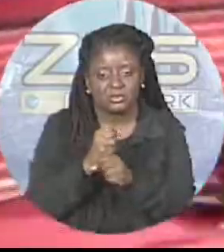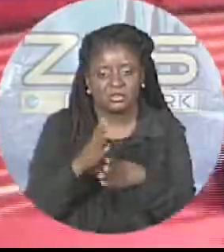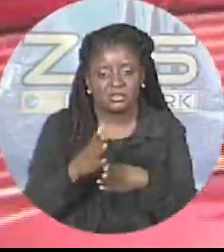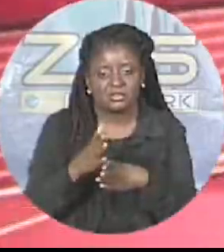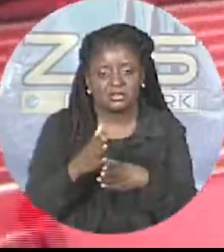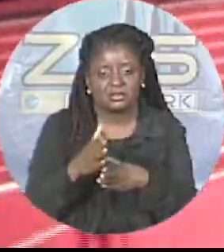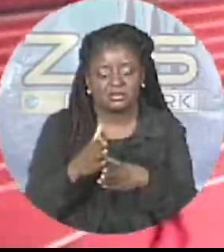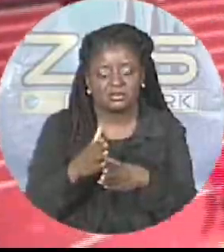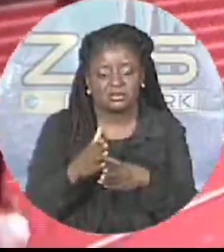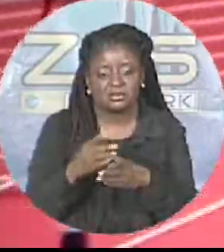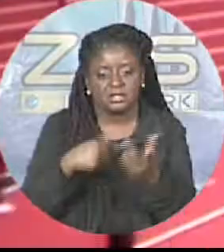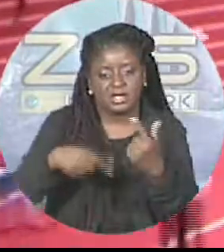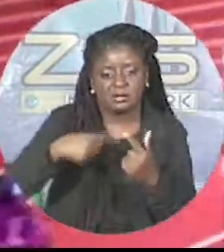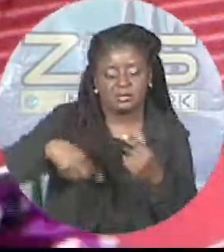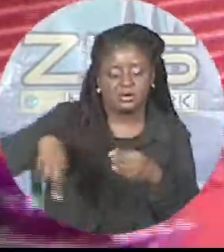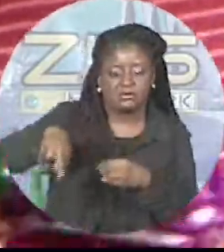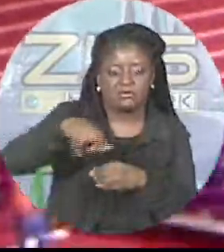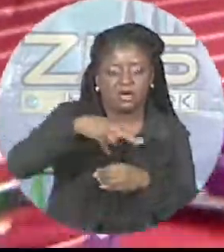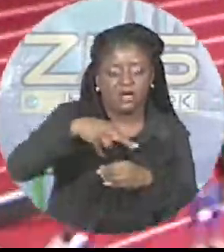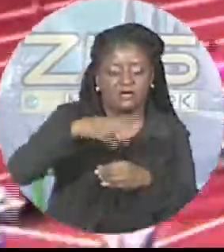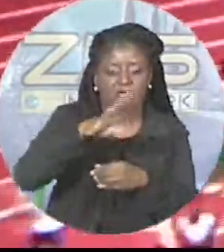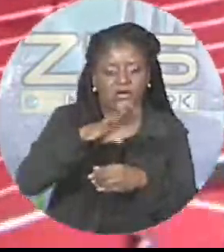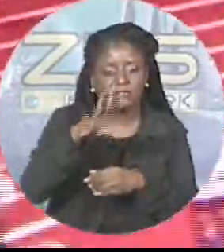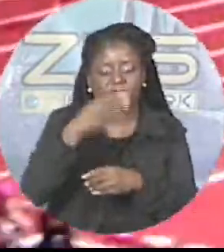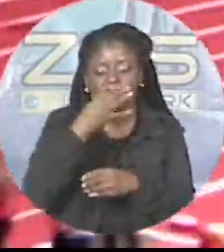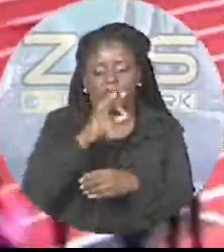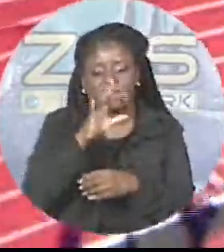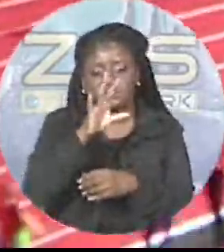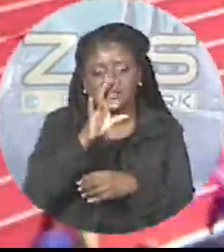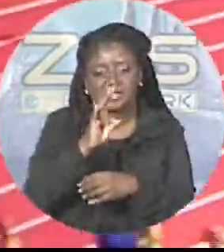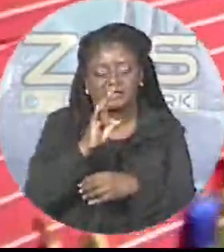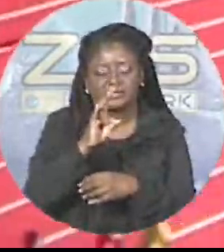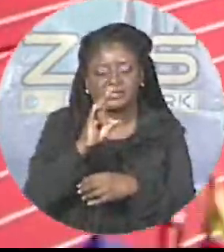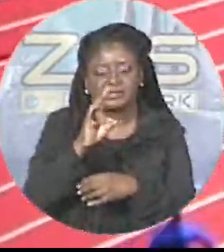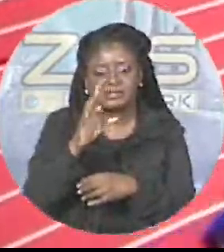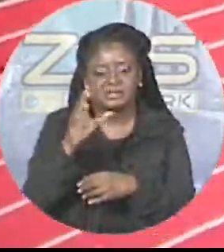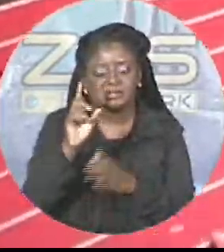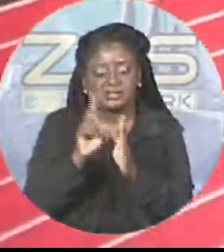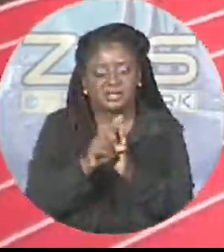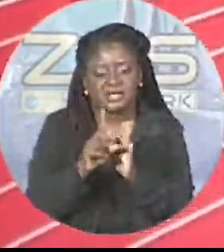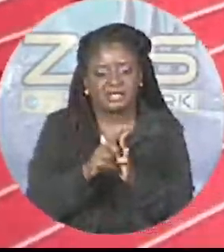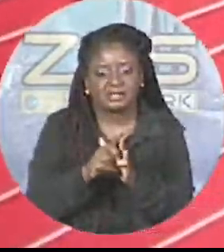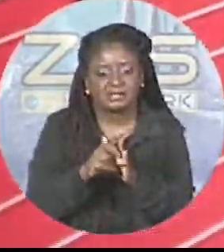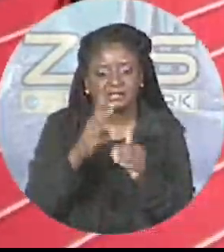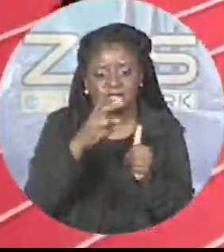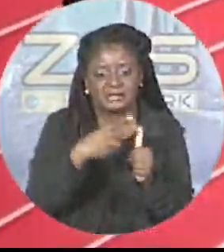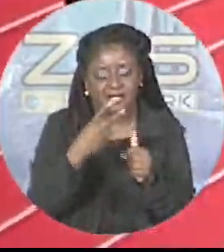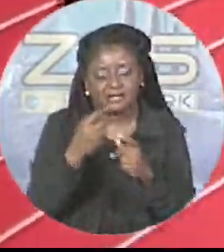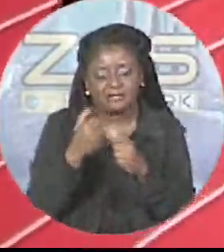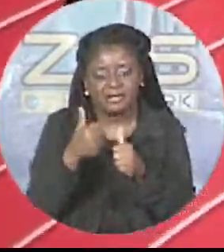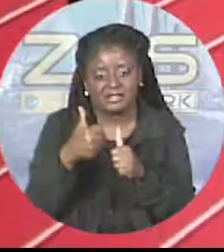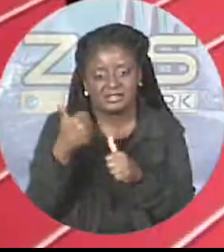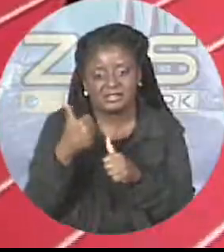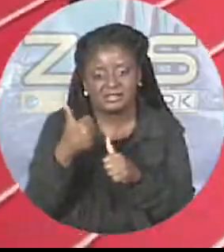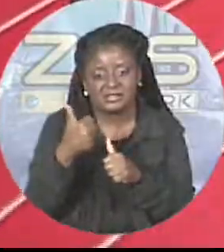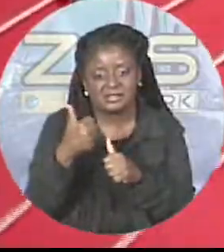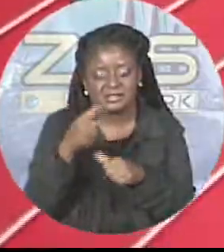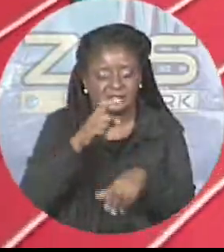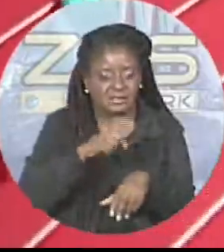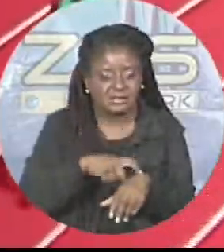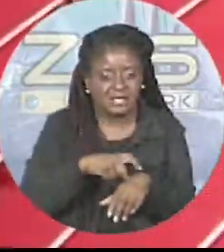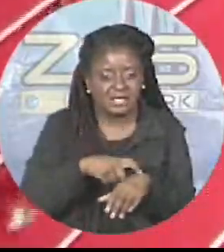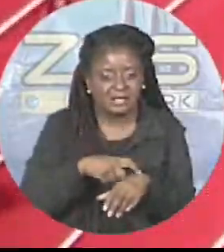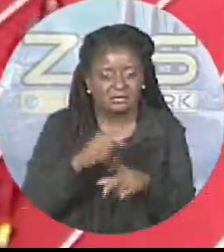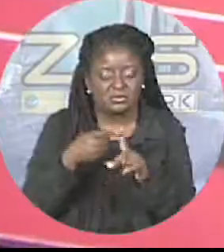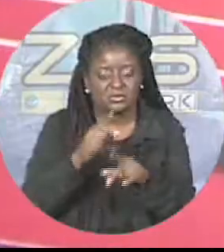He came around in 44.74 seconds. That's the second fastest qualifiers. We